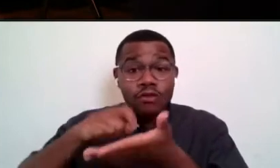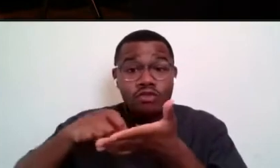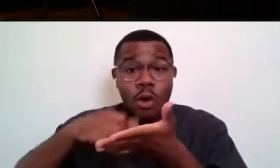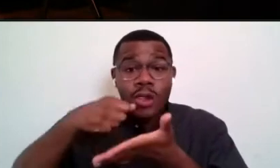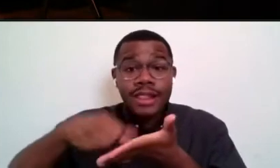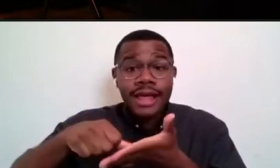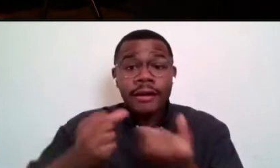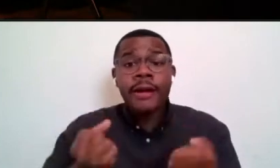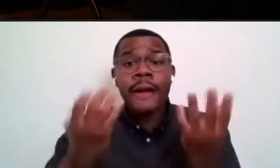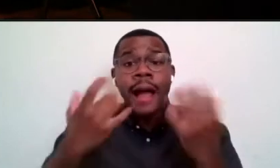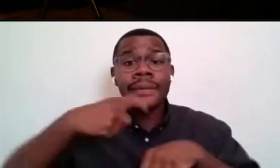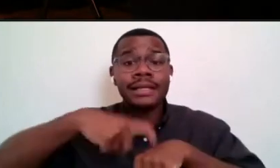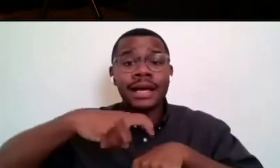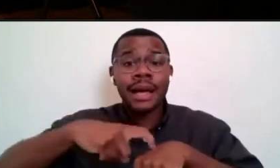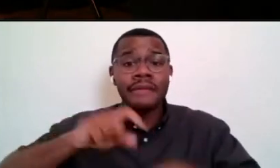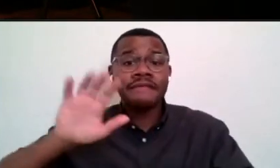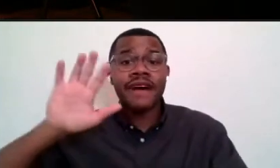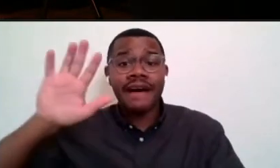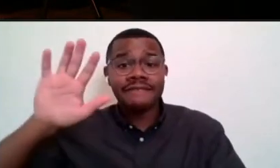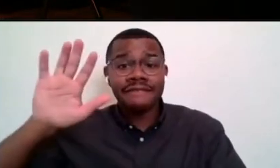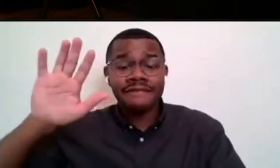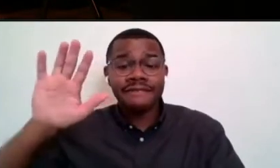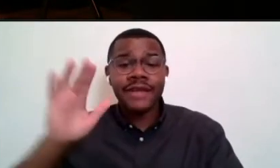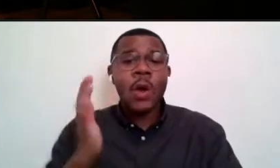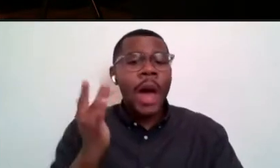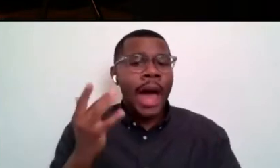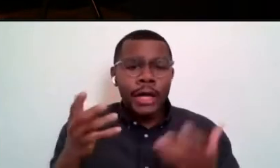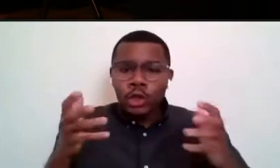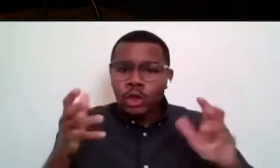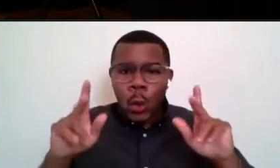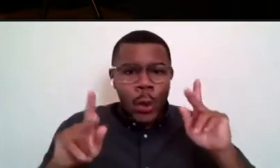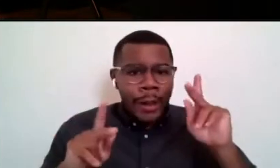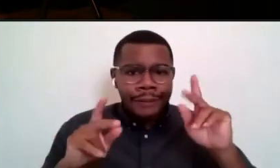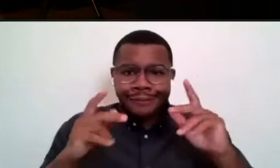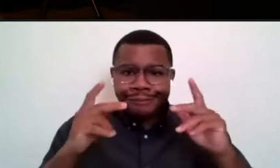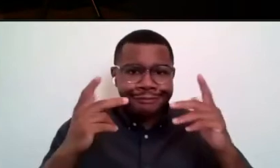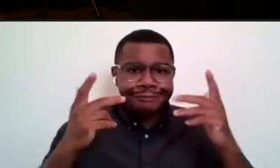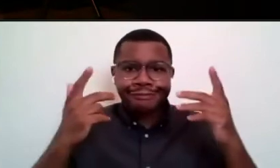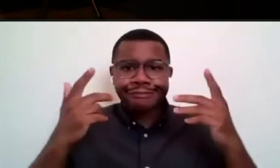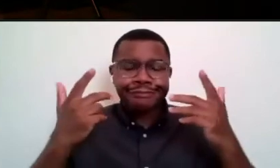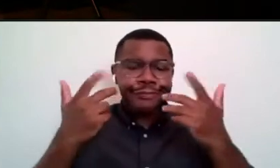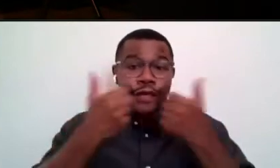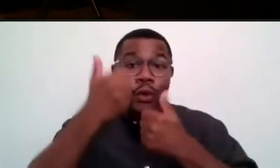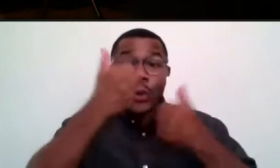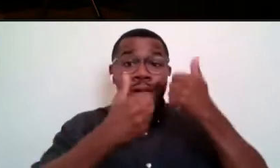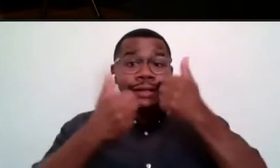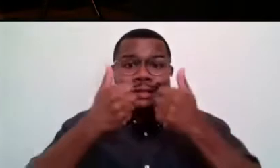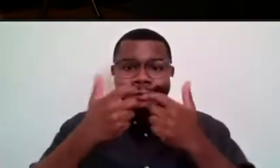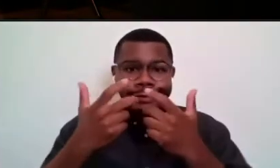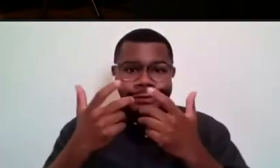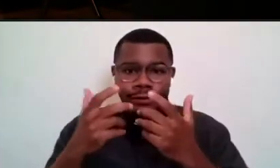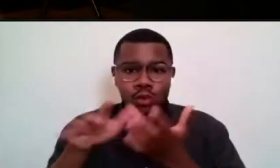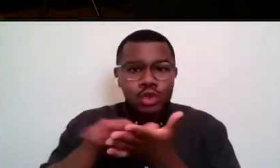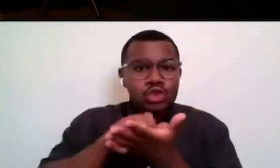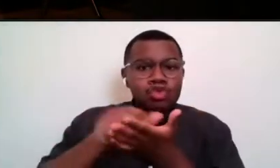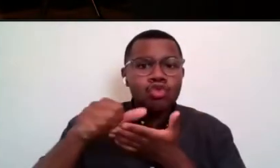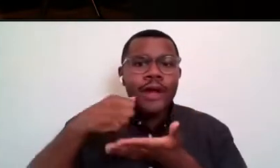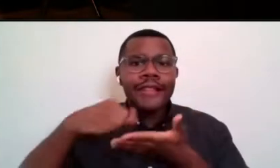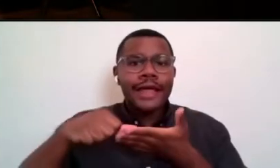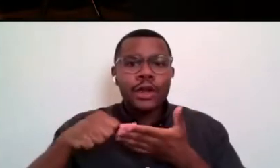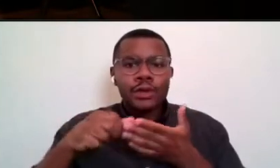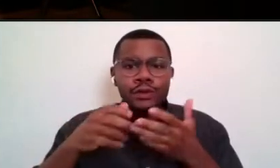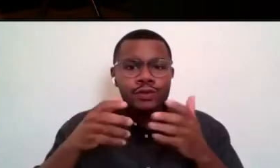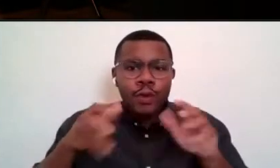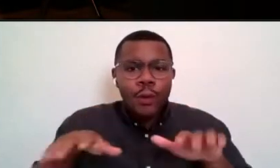would not destroy the mail. And these young women in lockdown knew this. And then they started telling me about where the museum was,